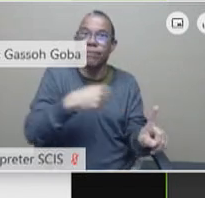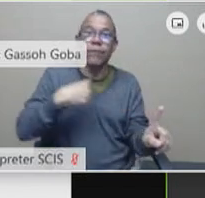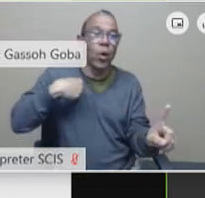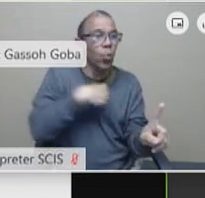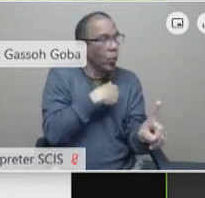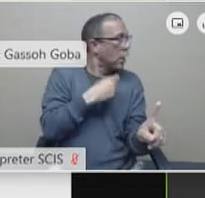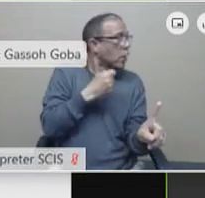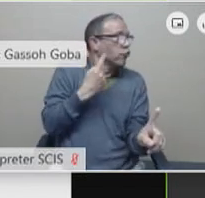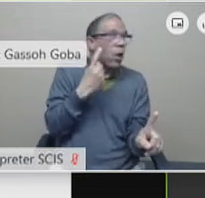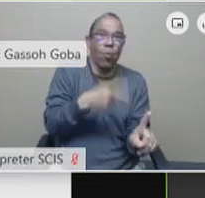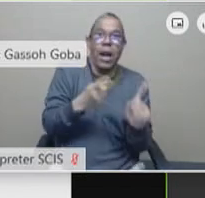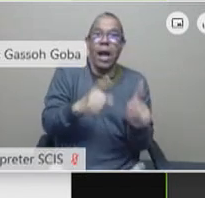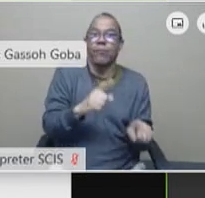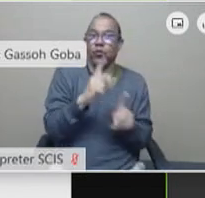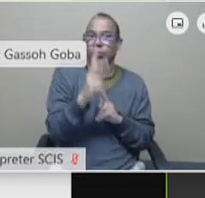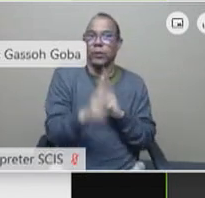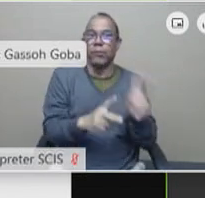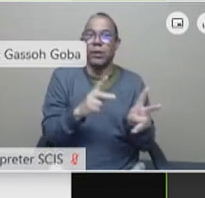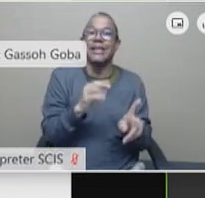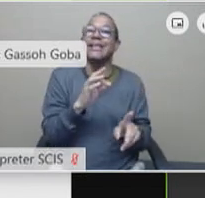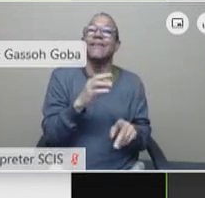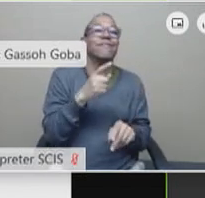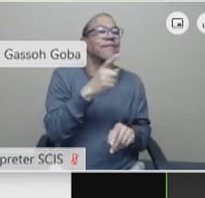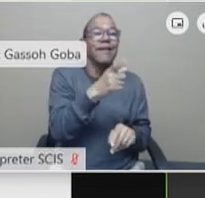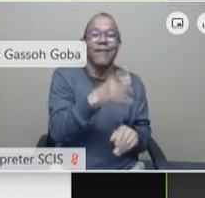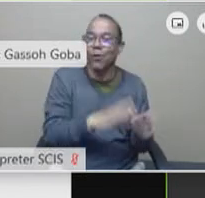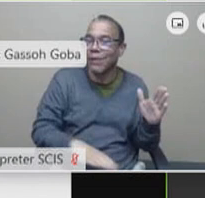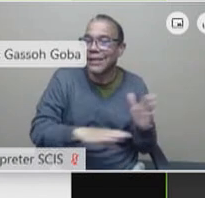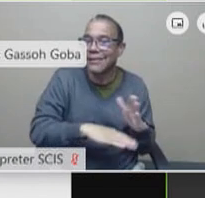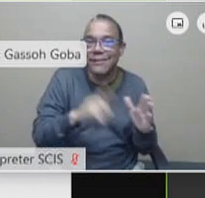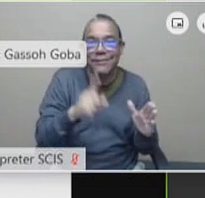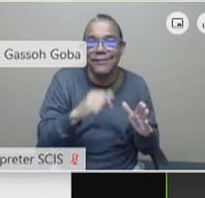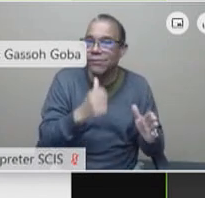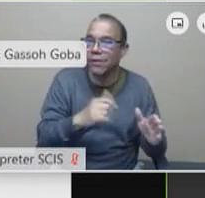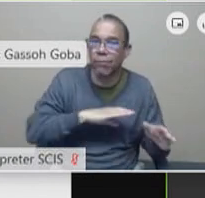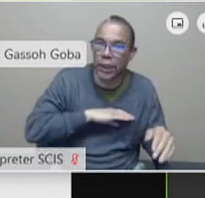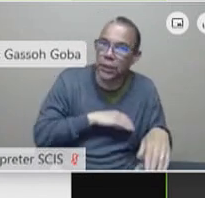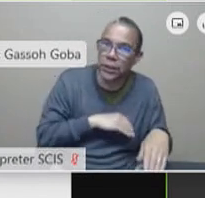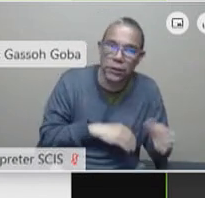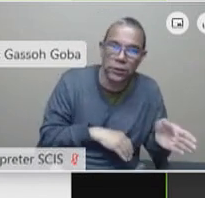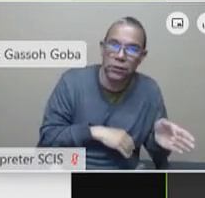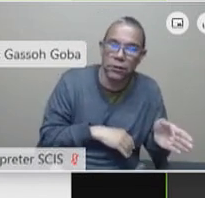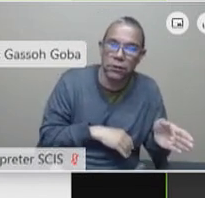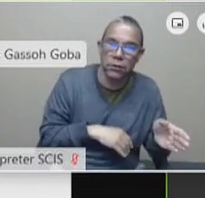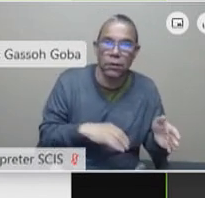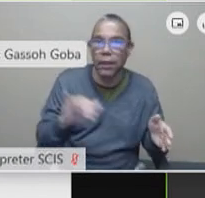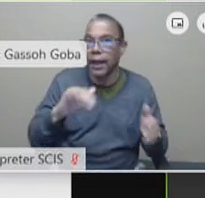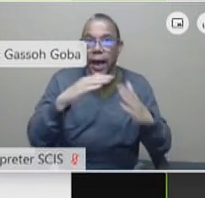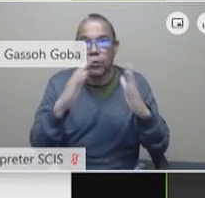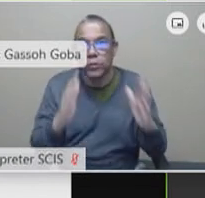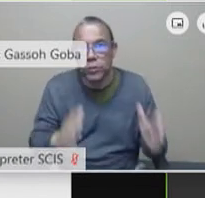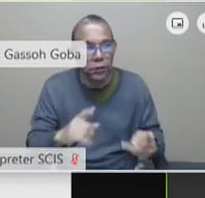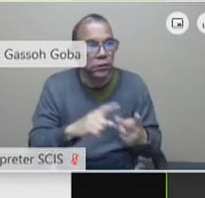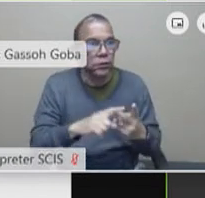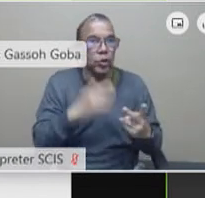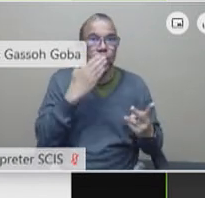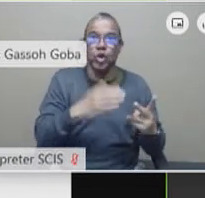to individuals when their basic needs are not met. Housing, quality education,